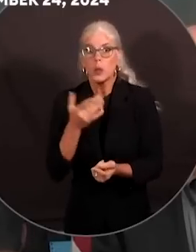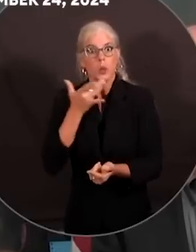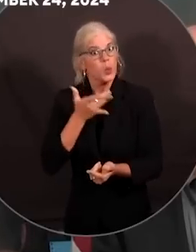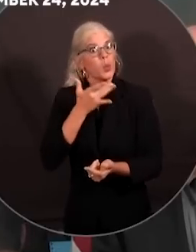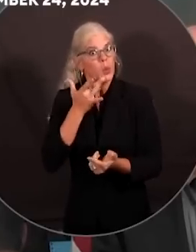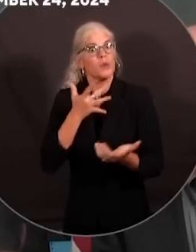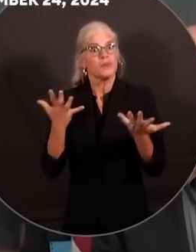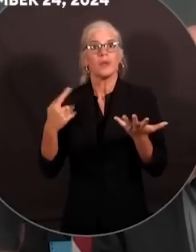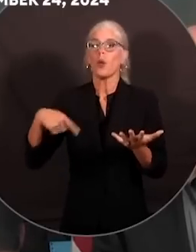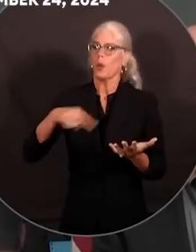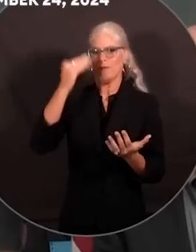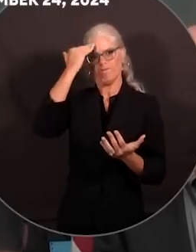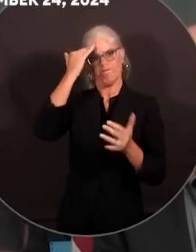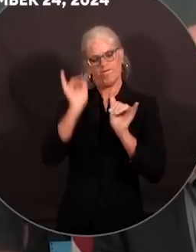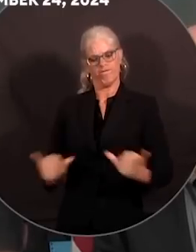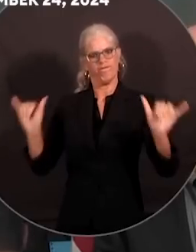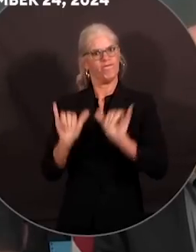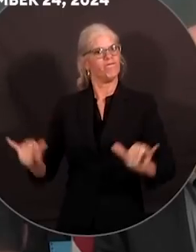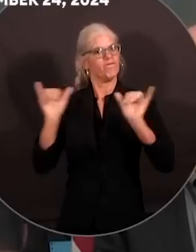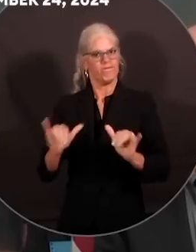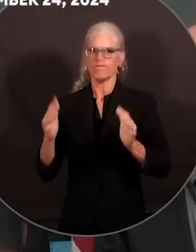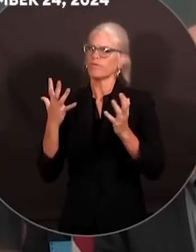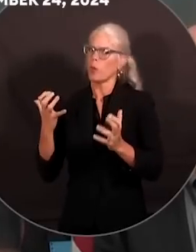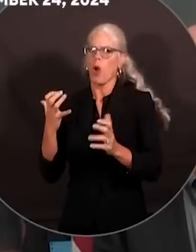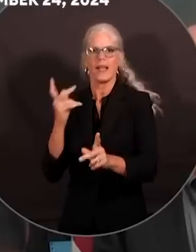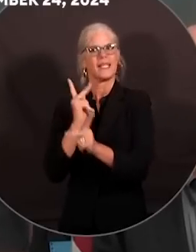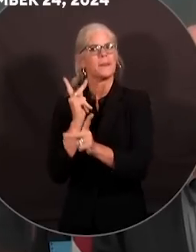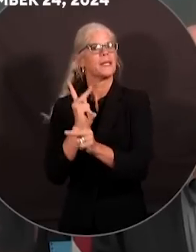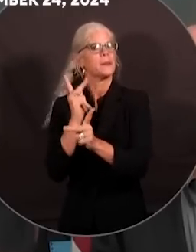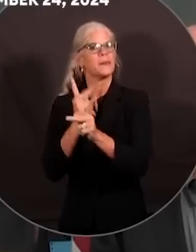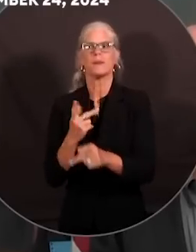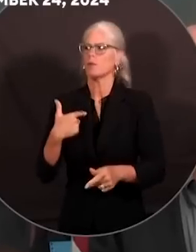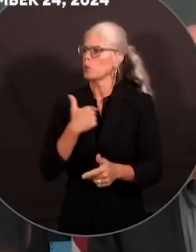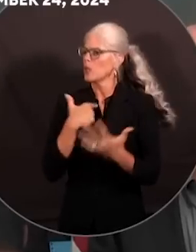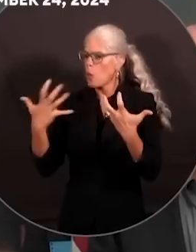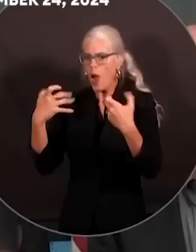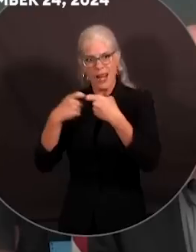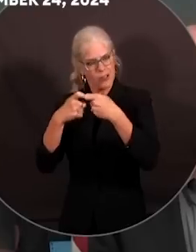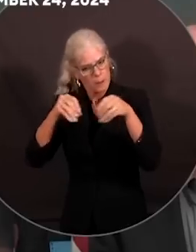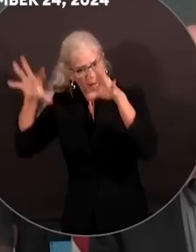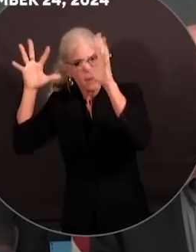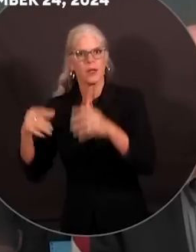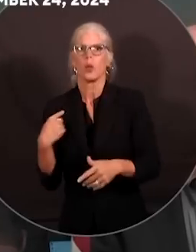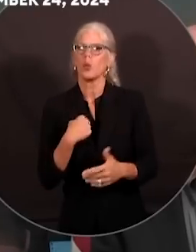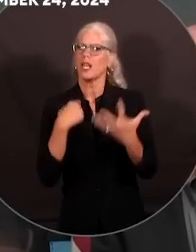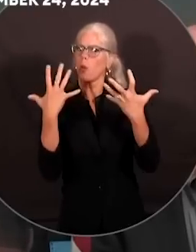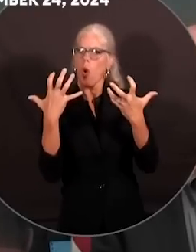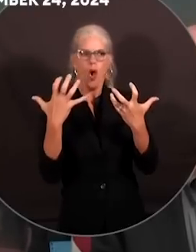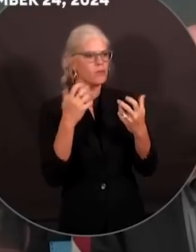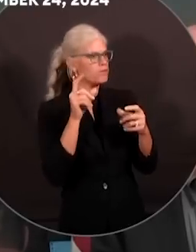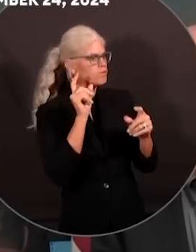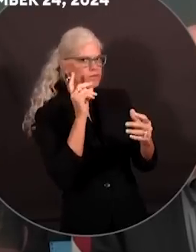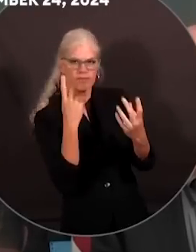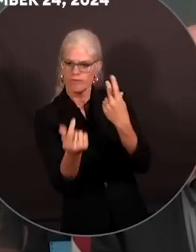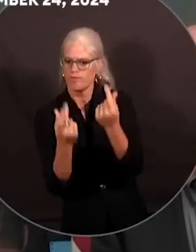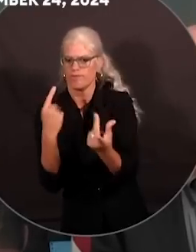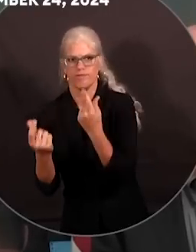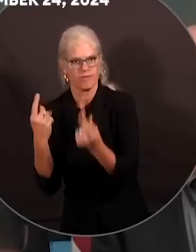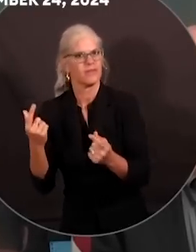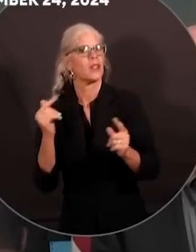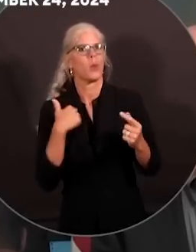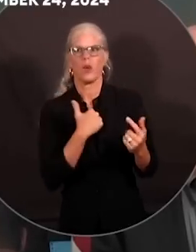really want to put get the power back on. We've got great companies that are working very hard on this. We've got